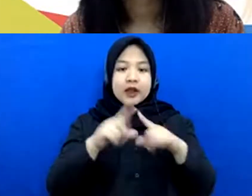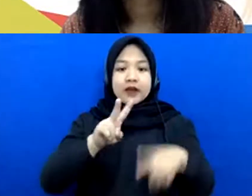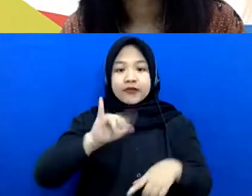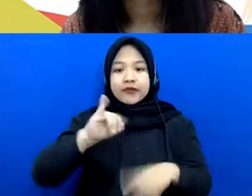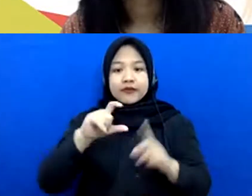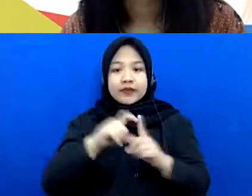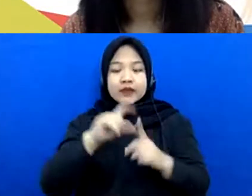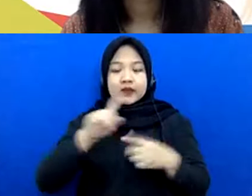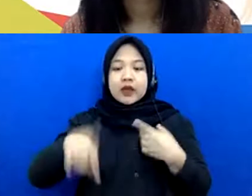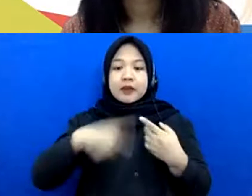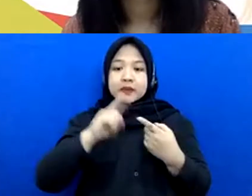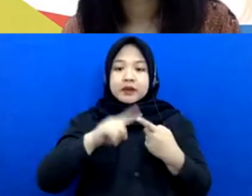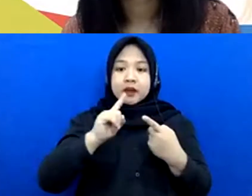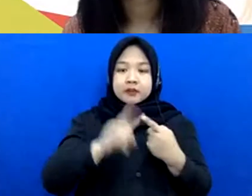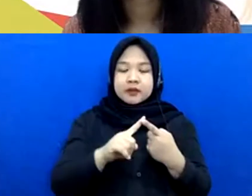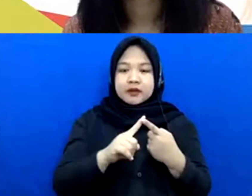is